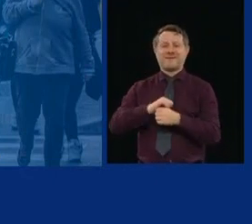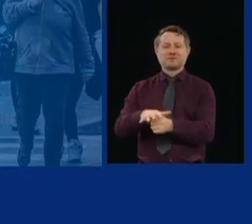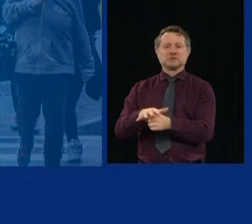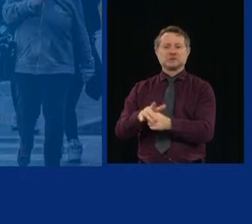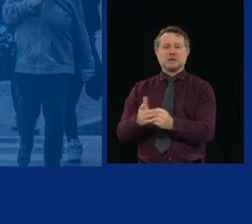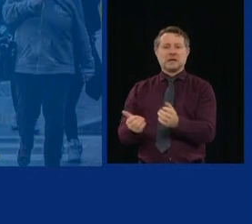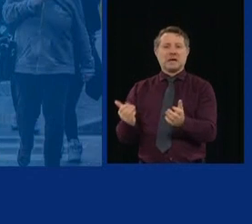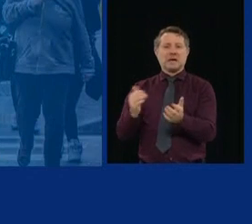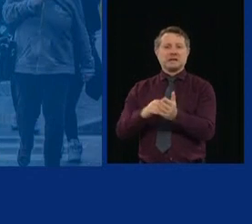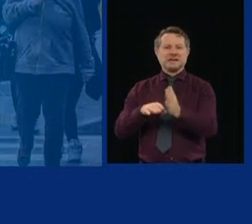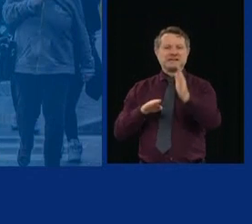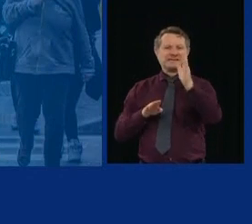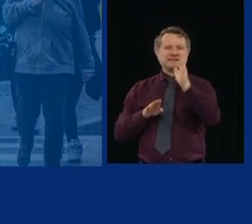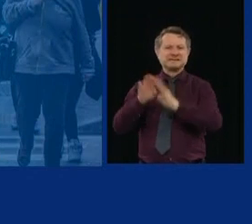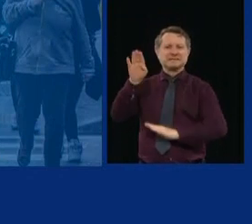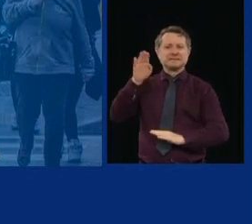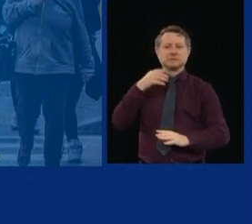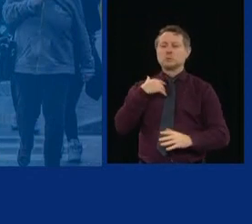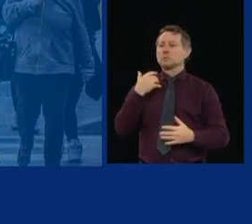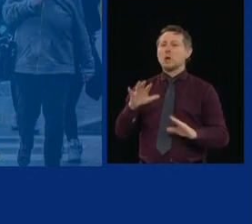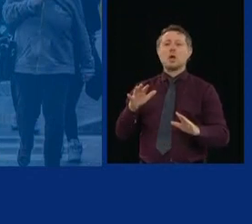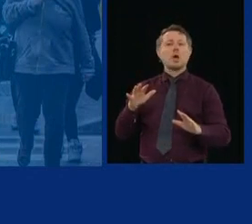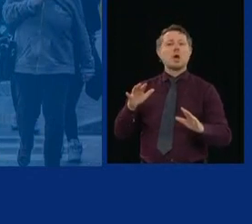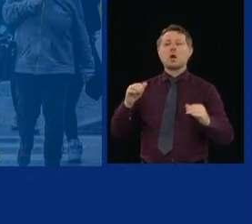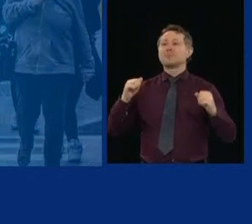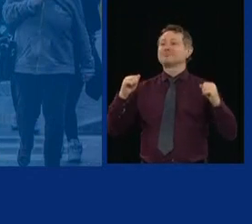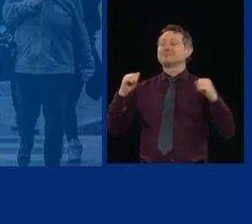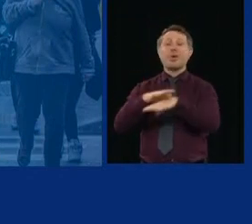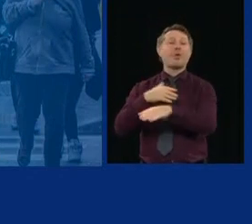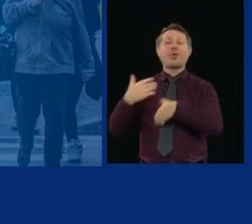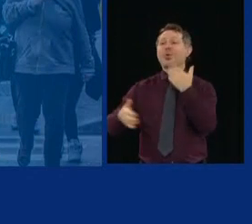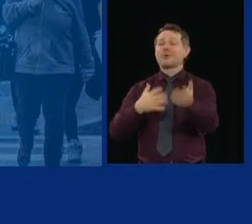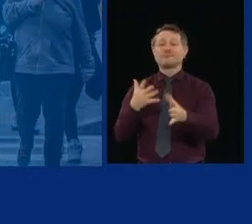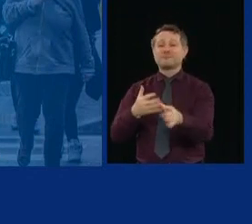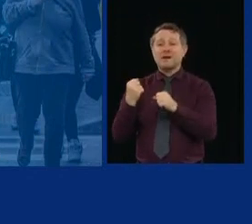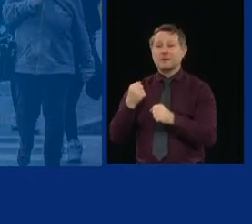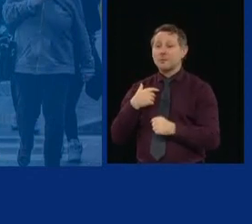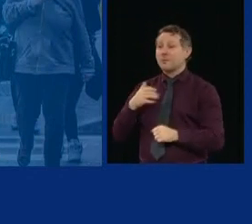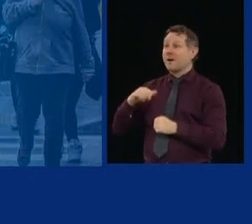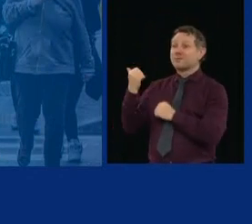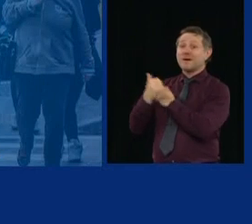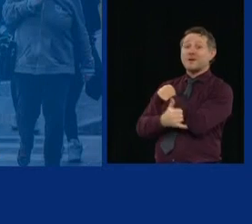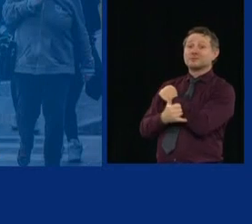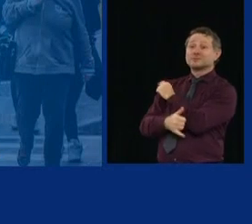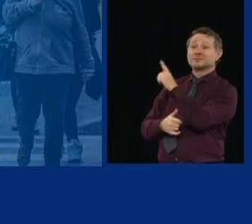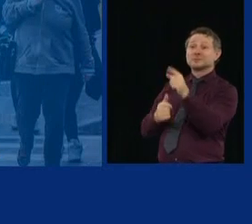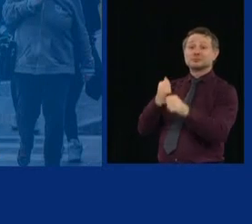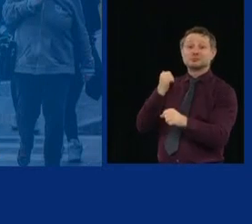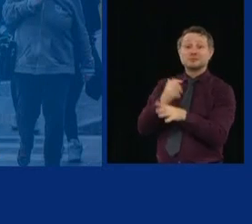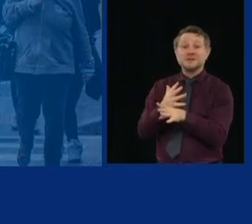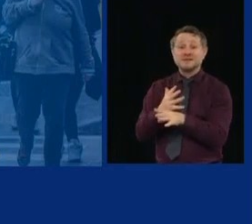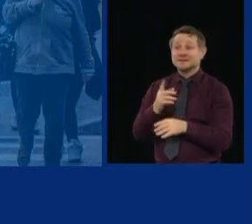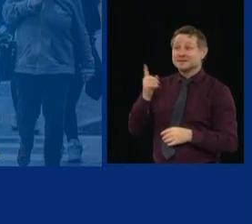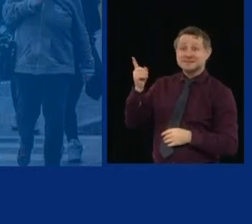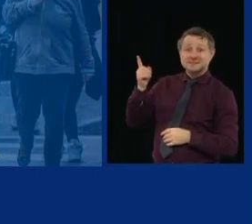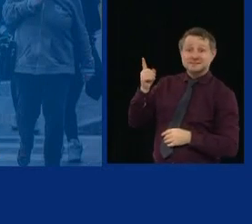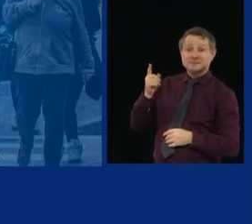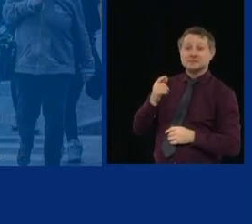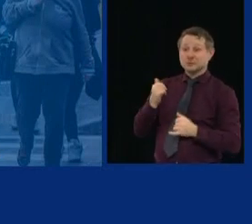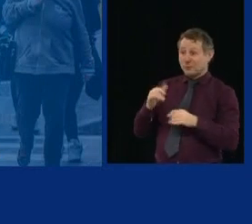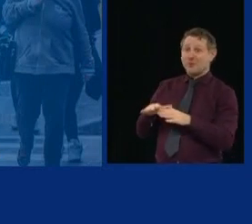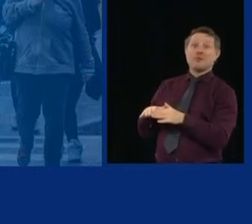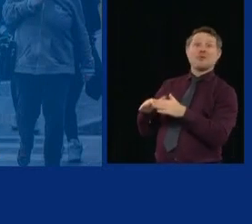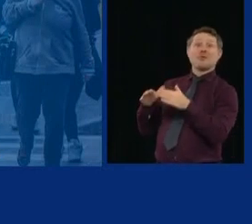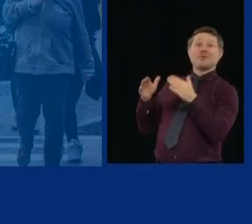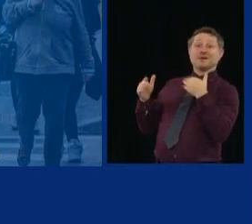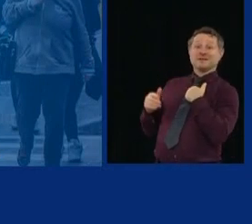fast. We see countries like Germany that are reopening, but they're seeing